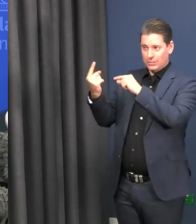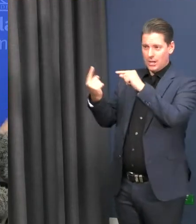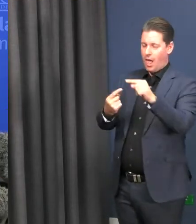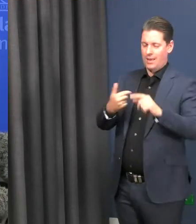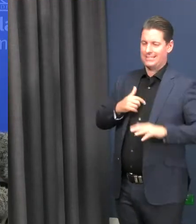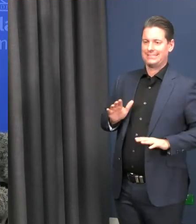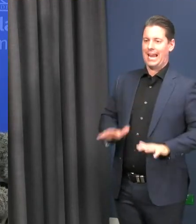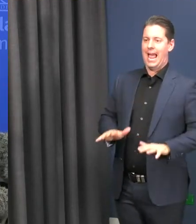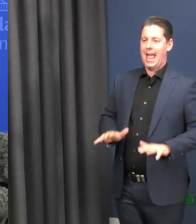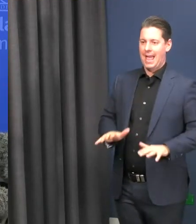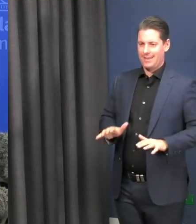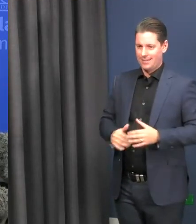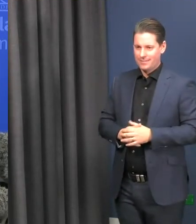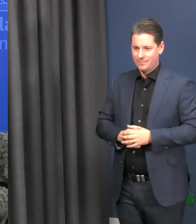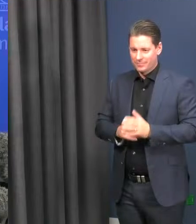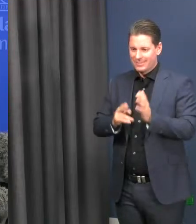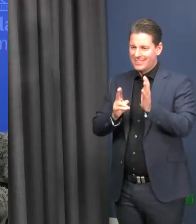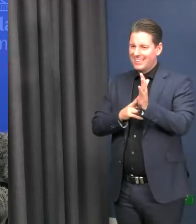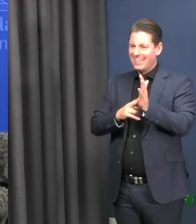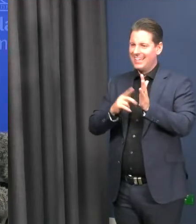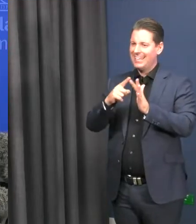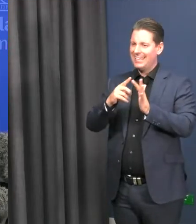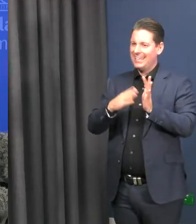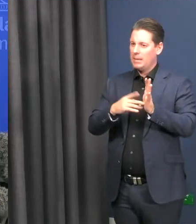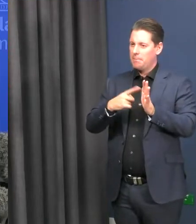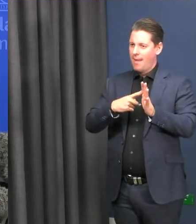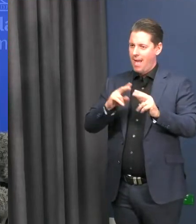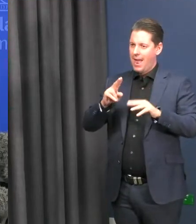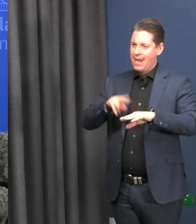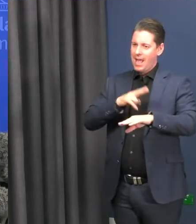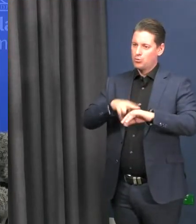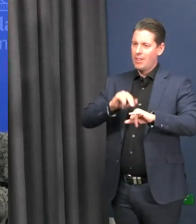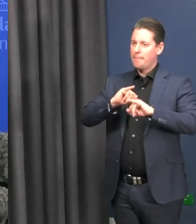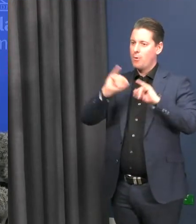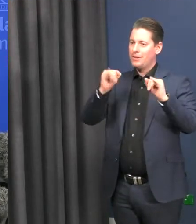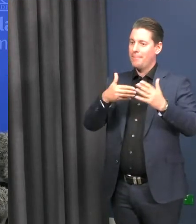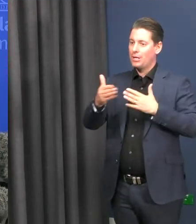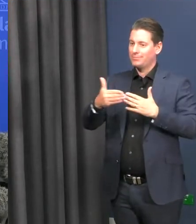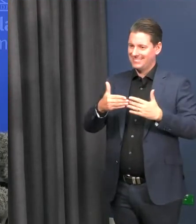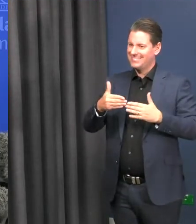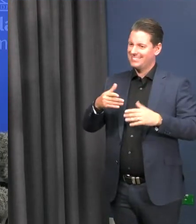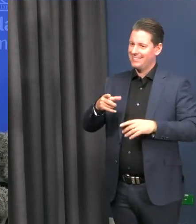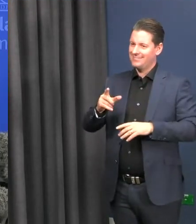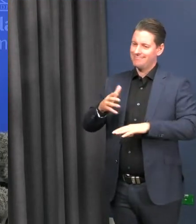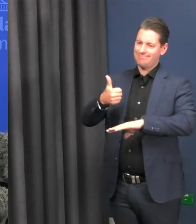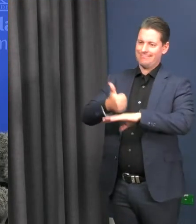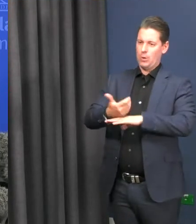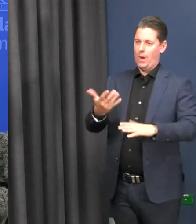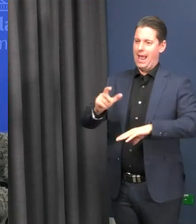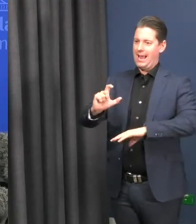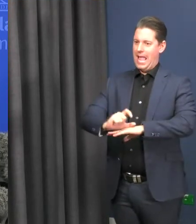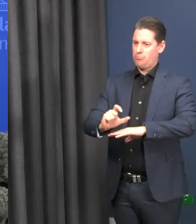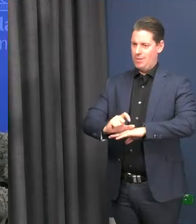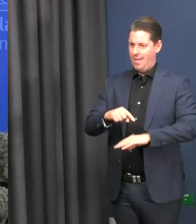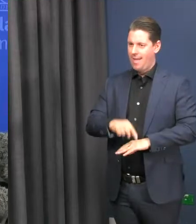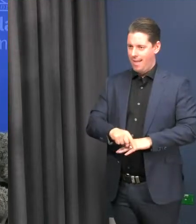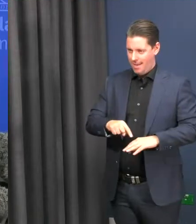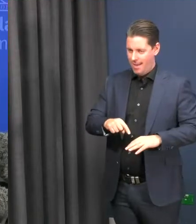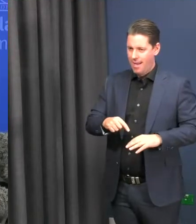Coast. NEMA is based in Canberra. That's a good place to monitor what is